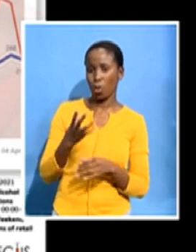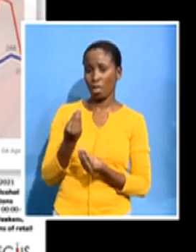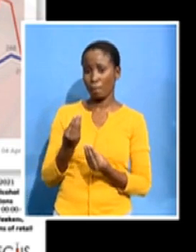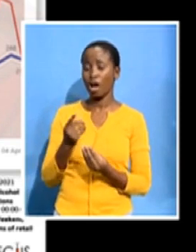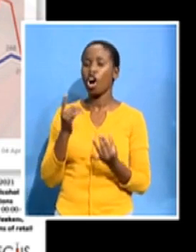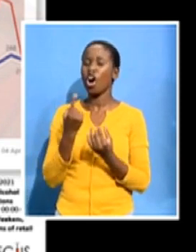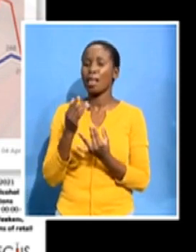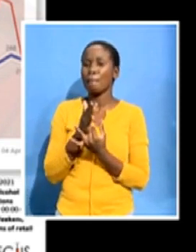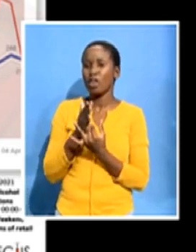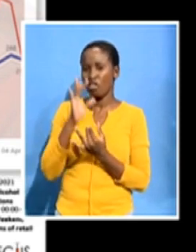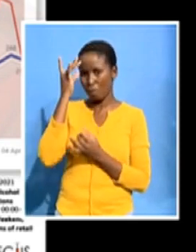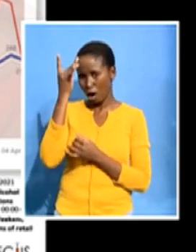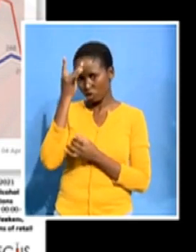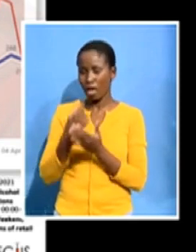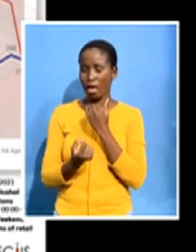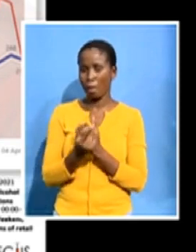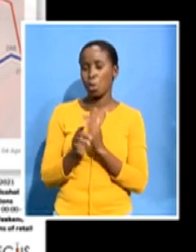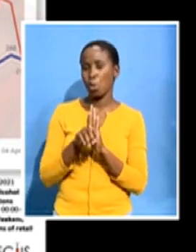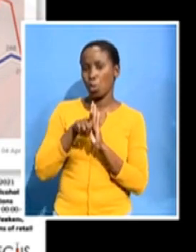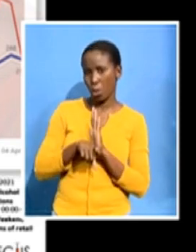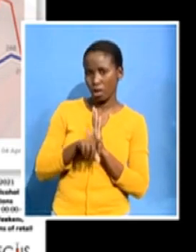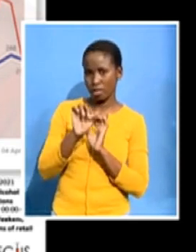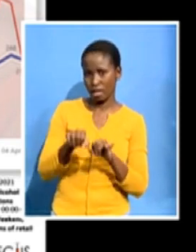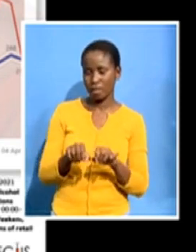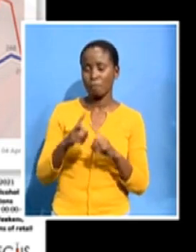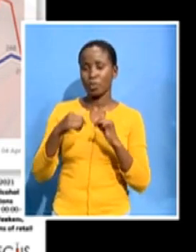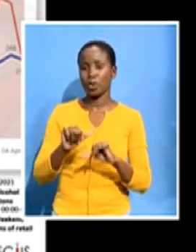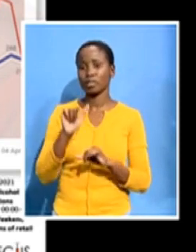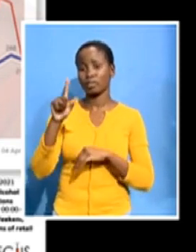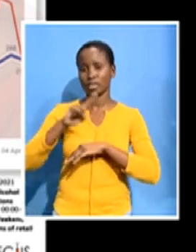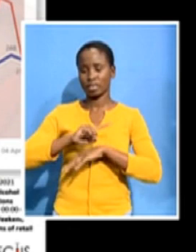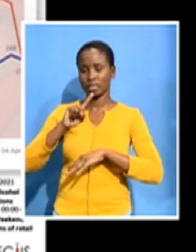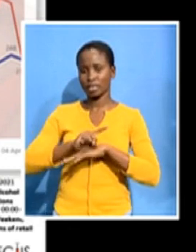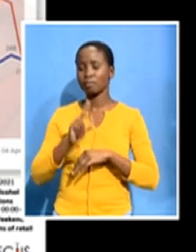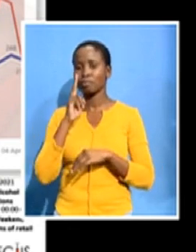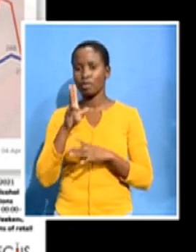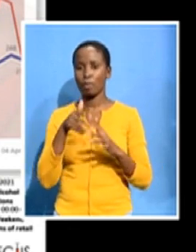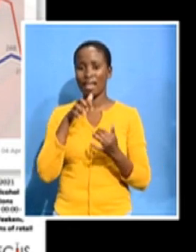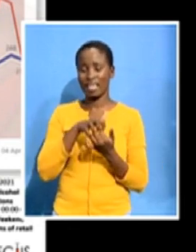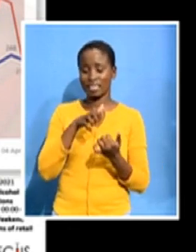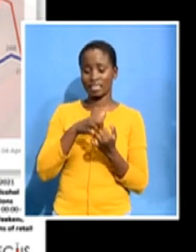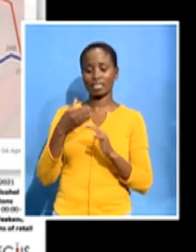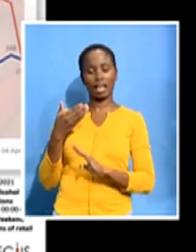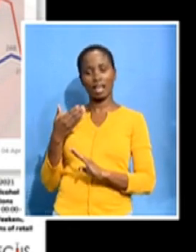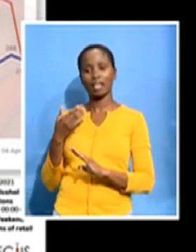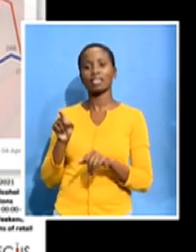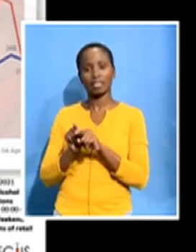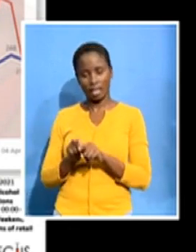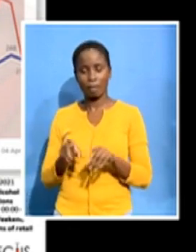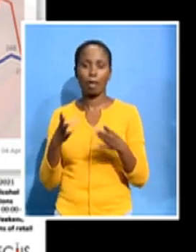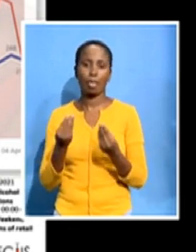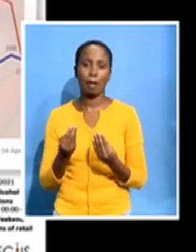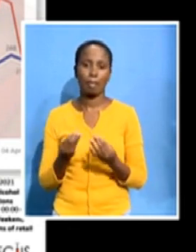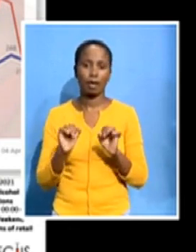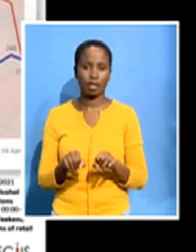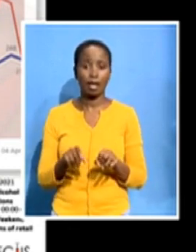And the 7-day average, moving average over Easter saw similar numbers to the previous month. So during the month of March, we more or less